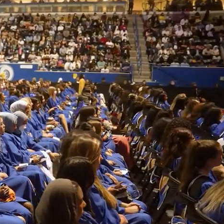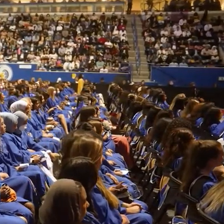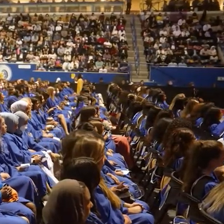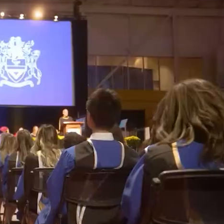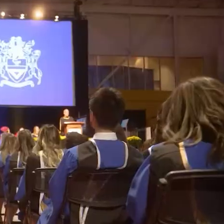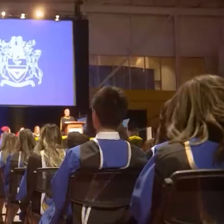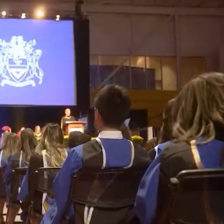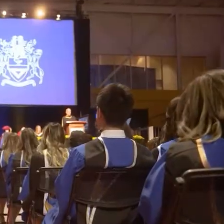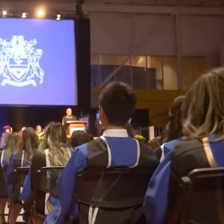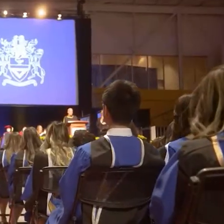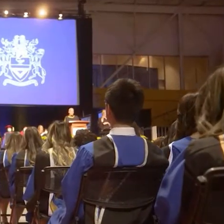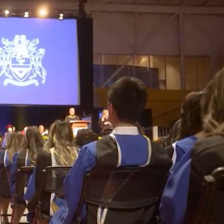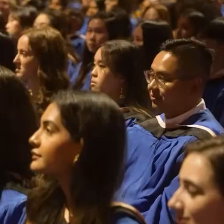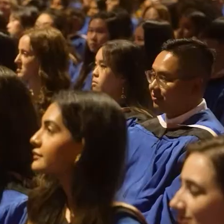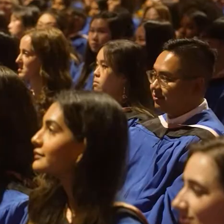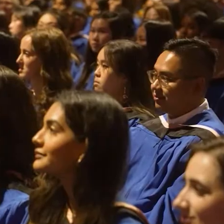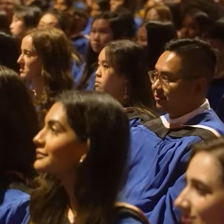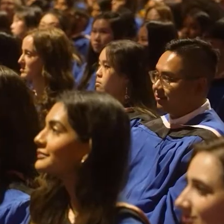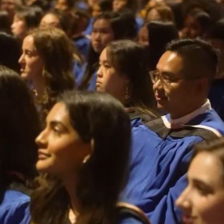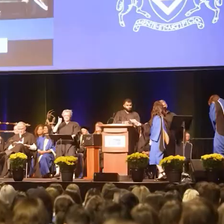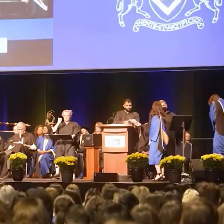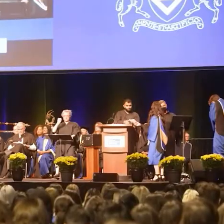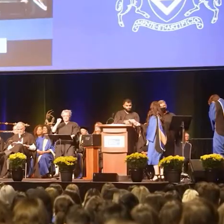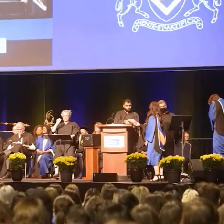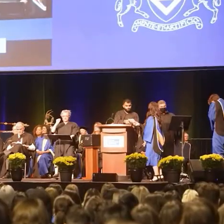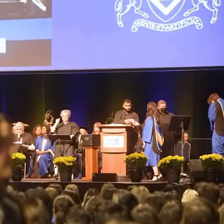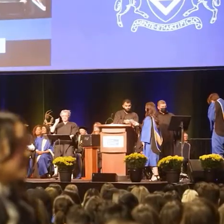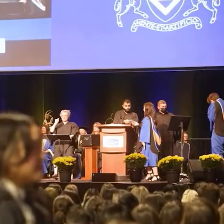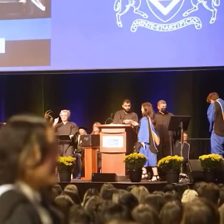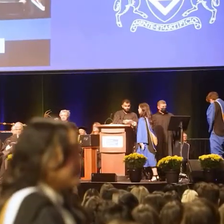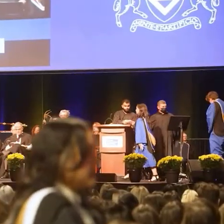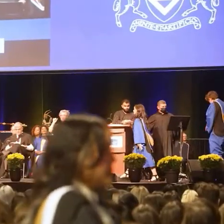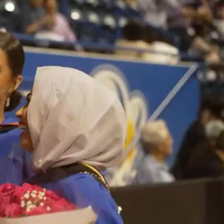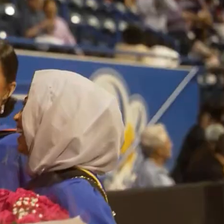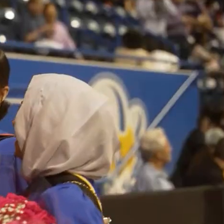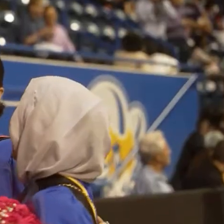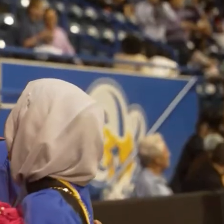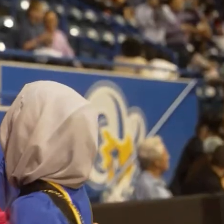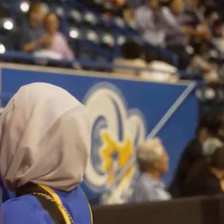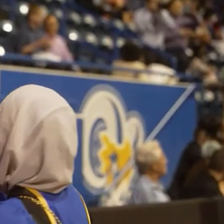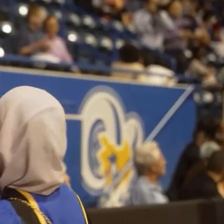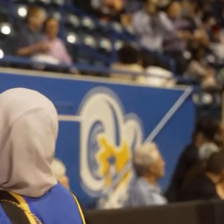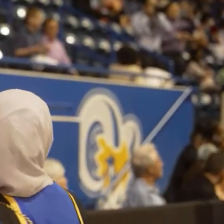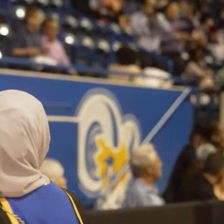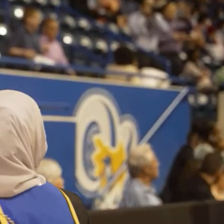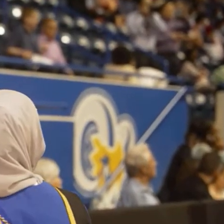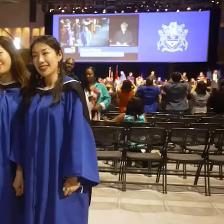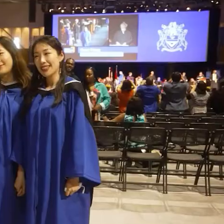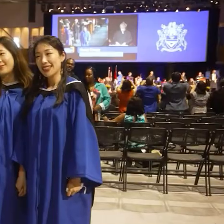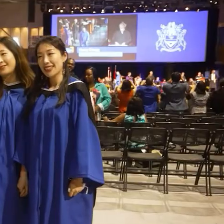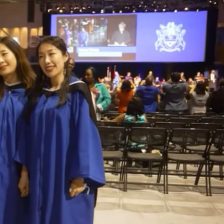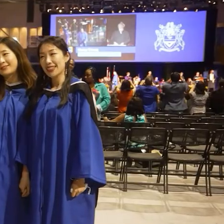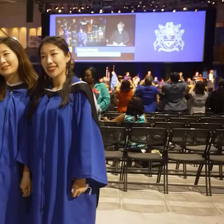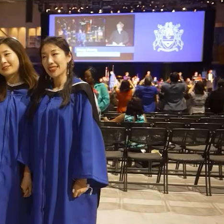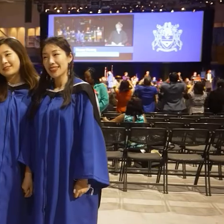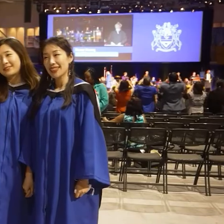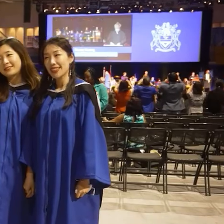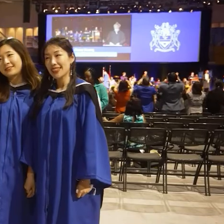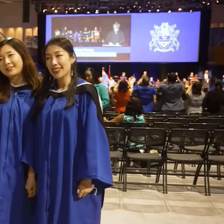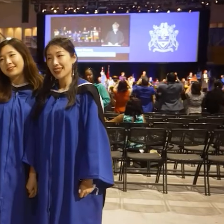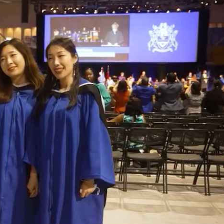set a major goal for yourself. And today, after years of hard work and sacrifice, we honor all that you've